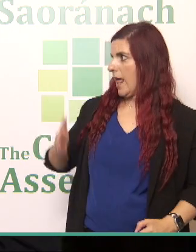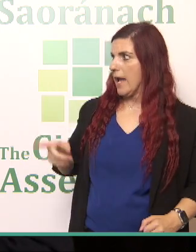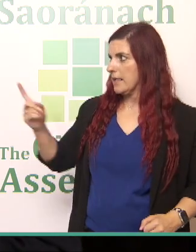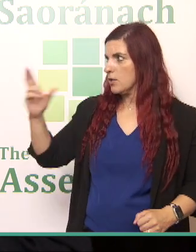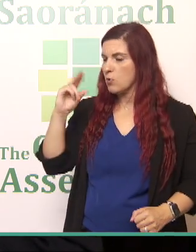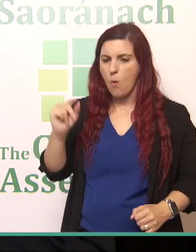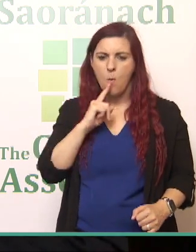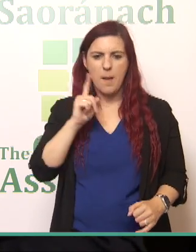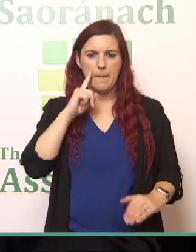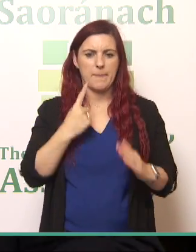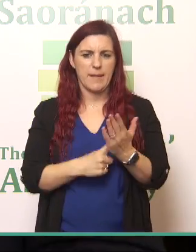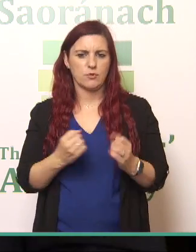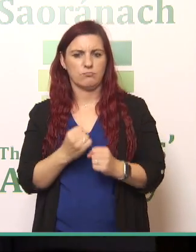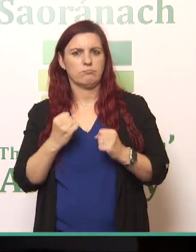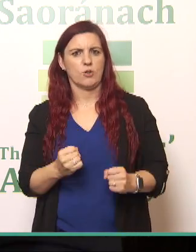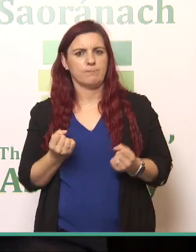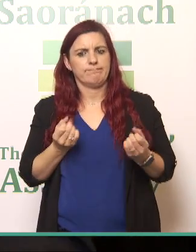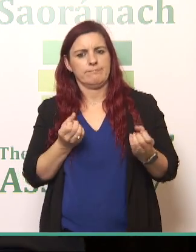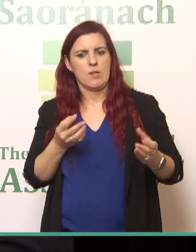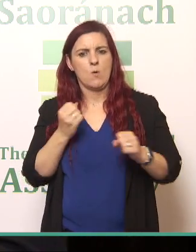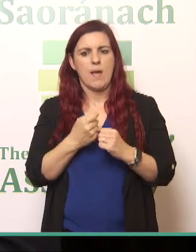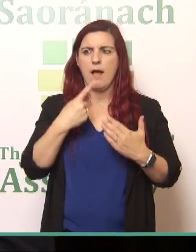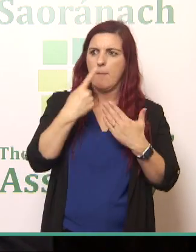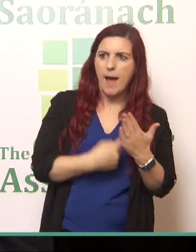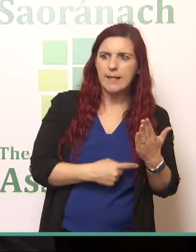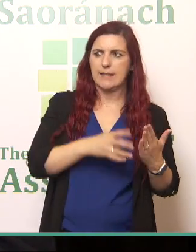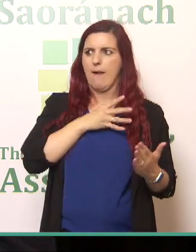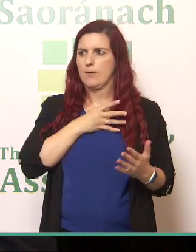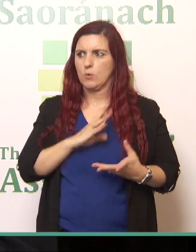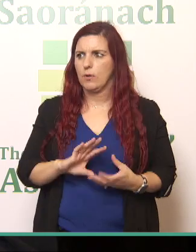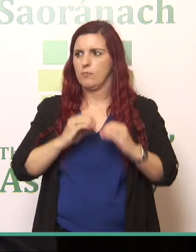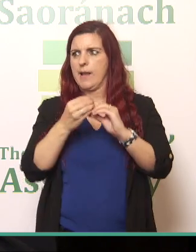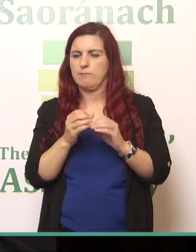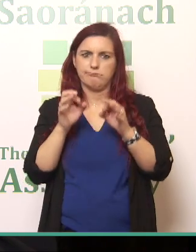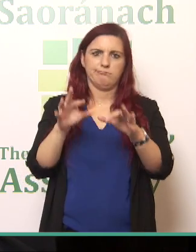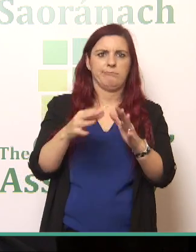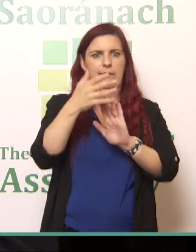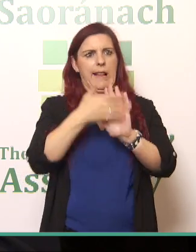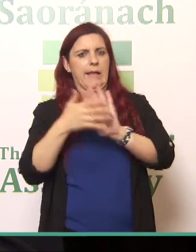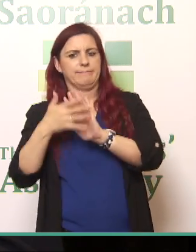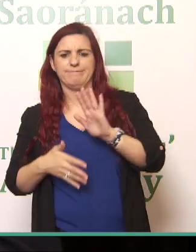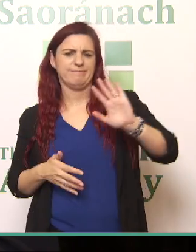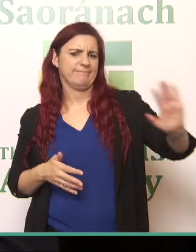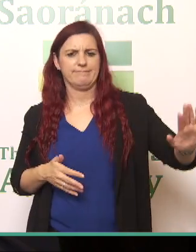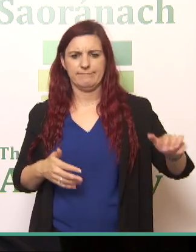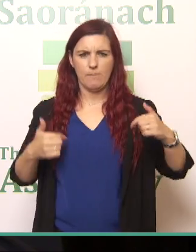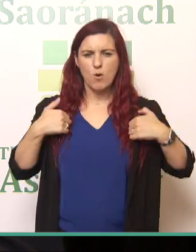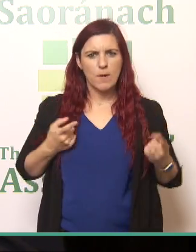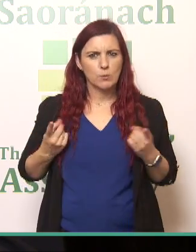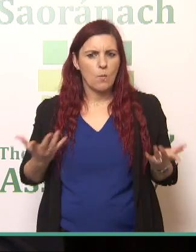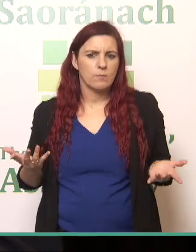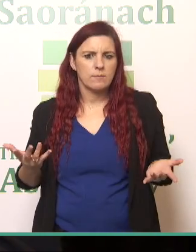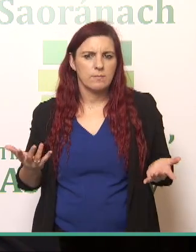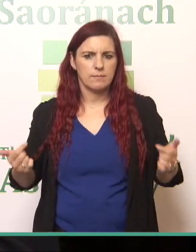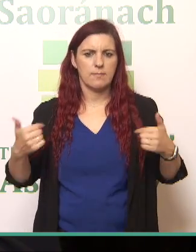I believe in trying to hit and miss. We have policy officers who put together various different things there for me. But what am I doing? I suppose